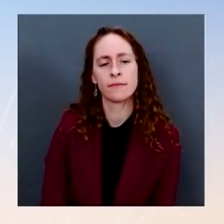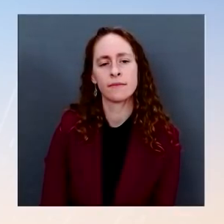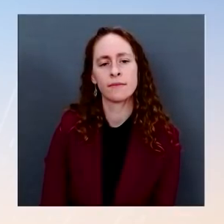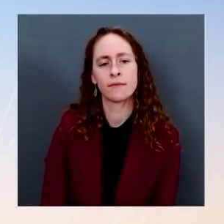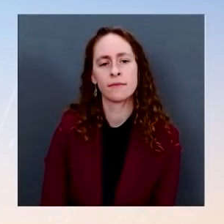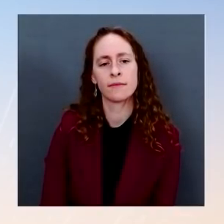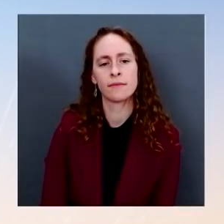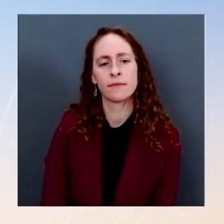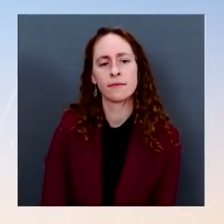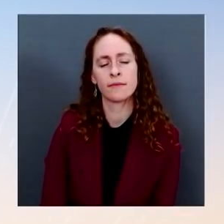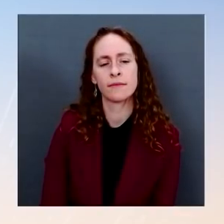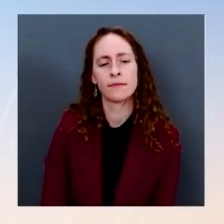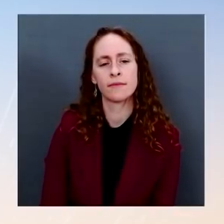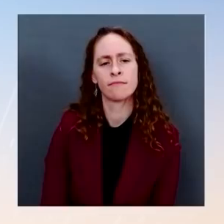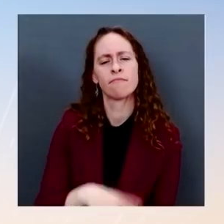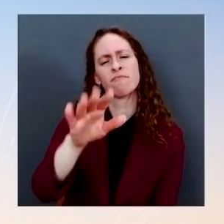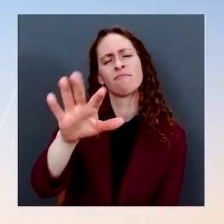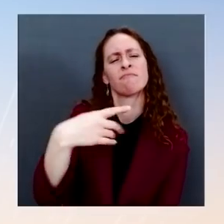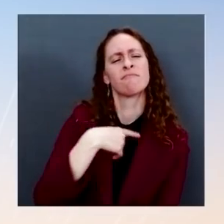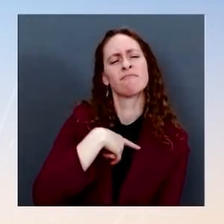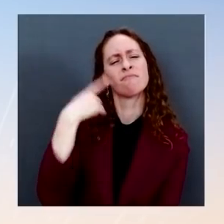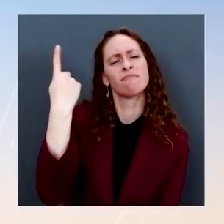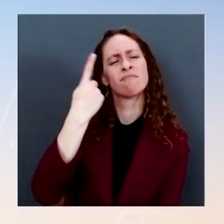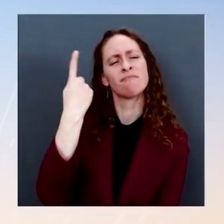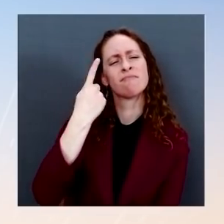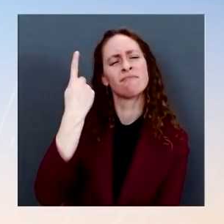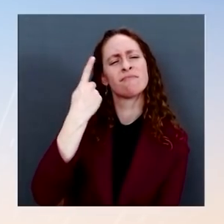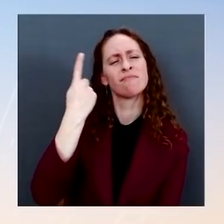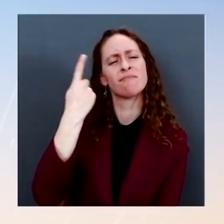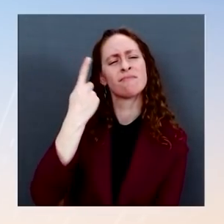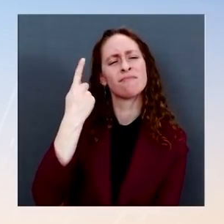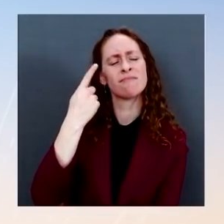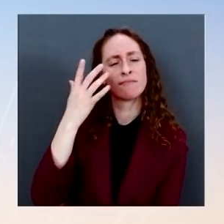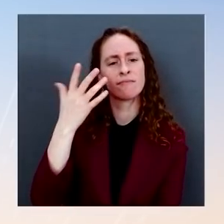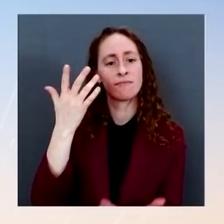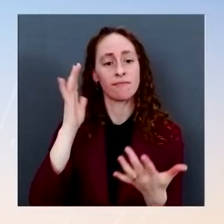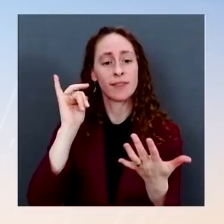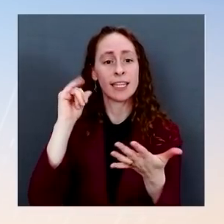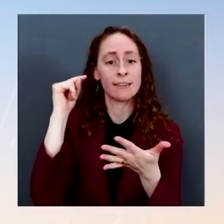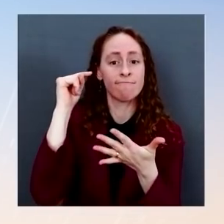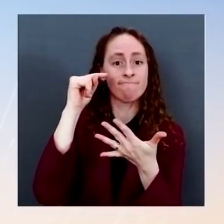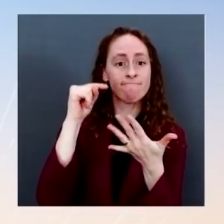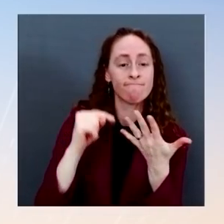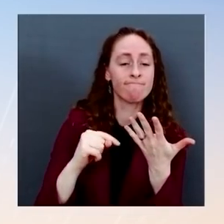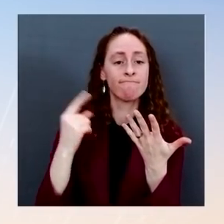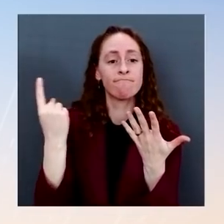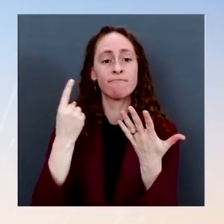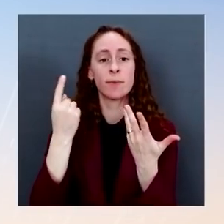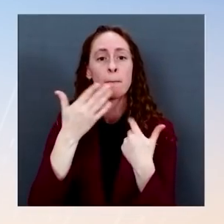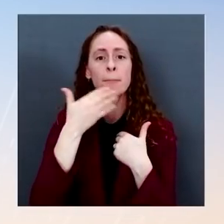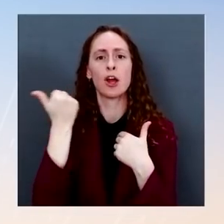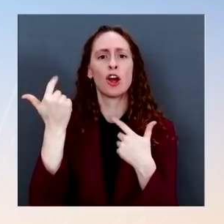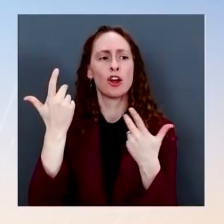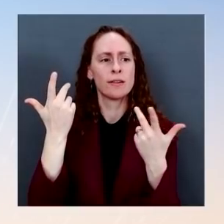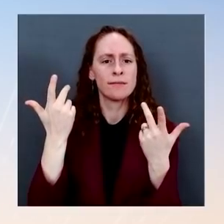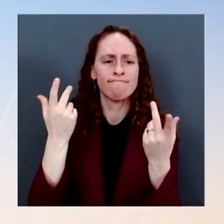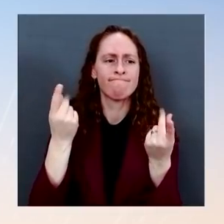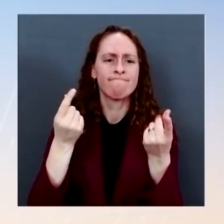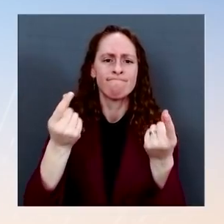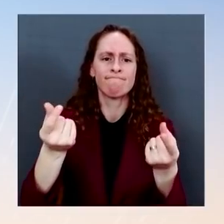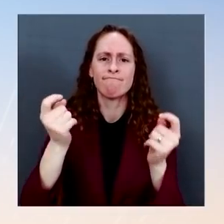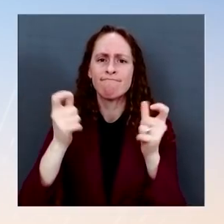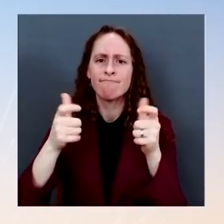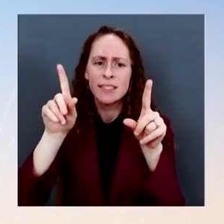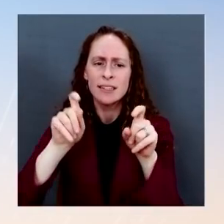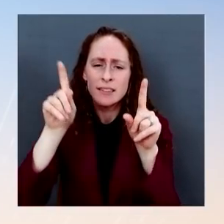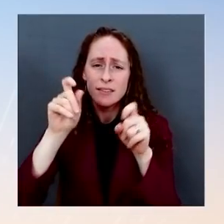things under consideration at this moment? Well, we're in touch, I will say first, with the City of New York and the state, as well as all officials across the